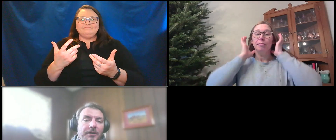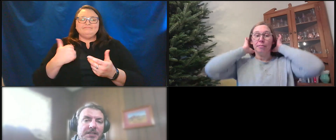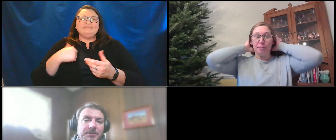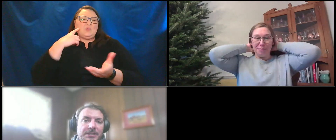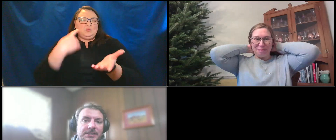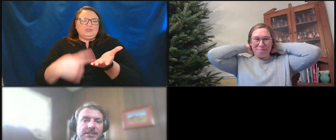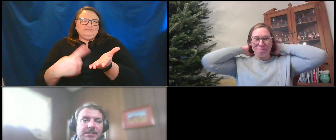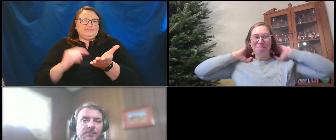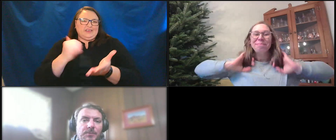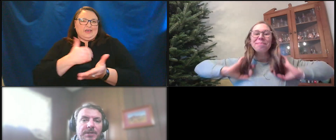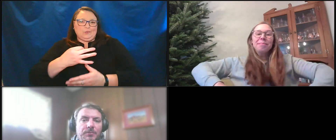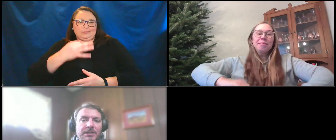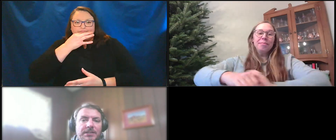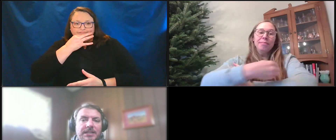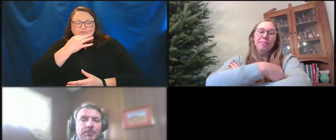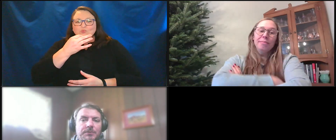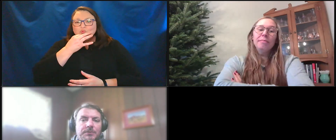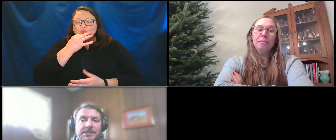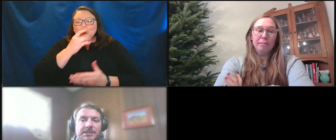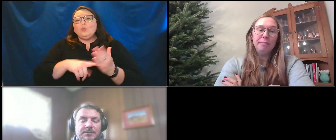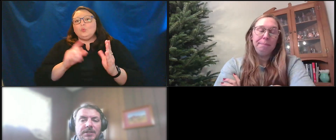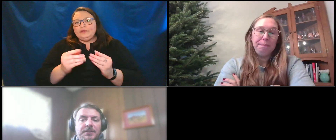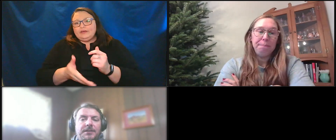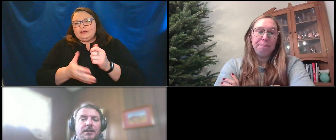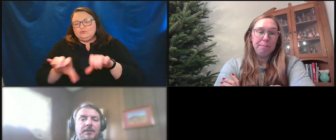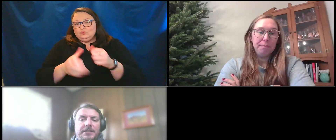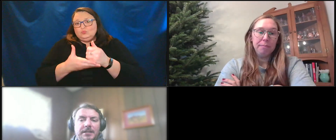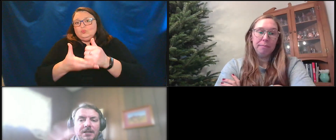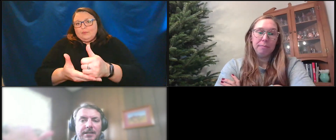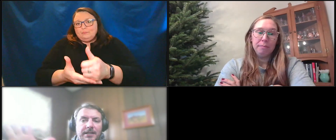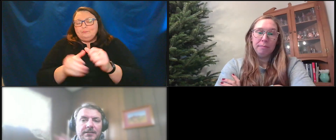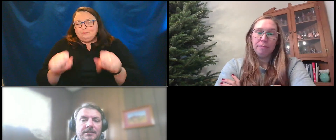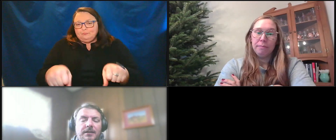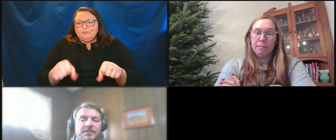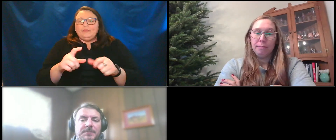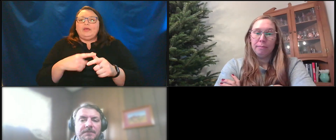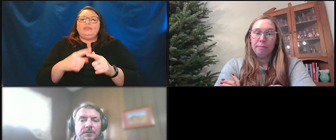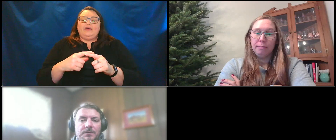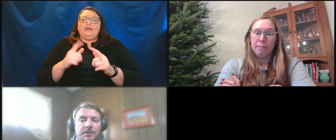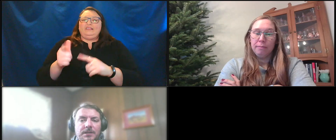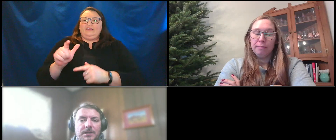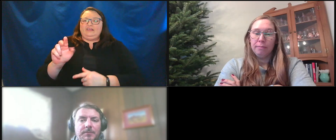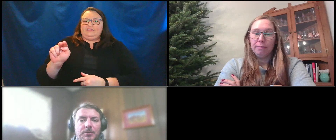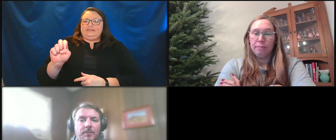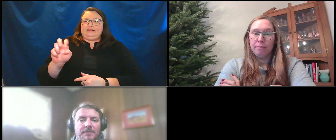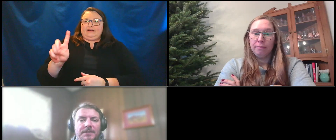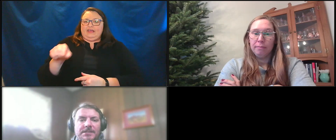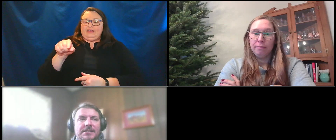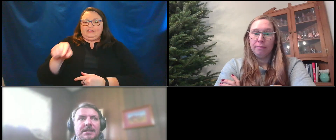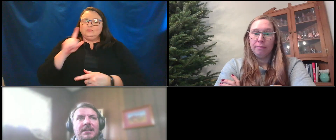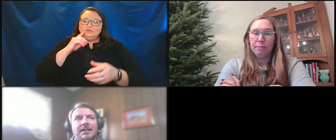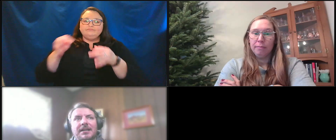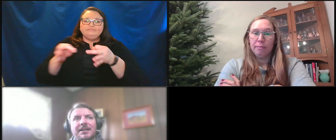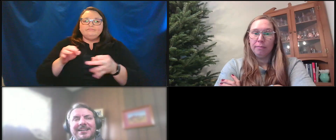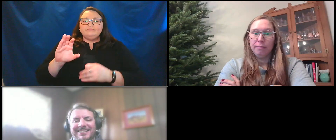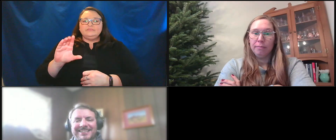what our expertise is and what we can bring to the table to assist with, and then I'll let Ned speak for the Climate Program Office.